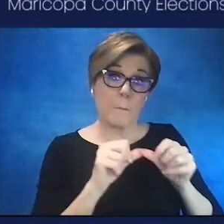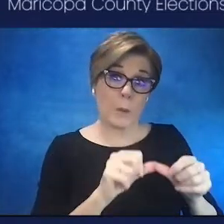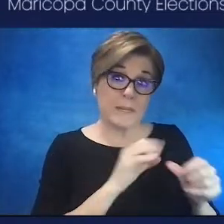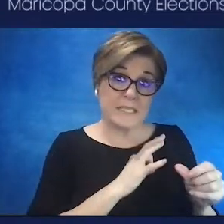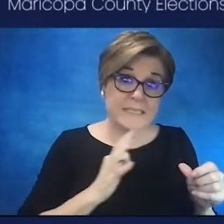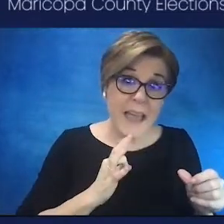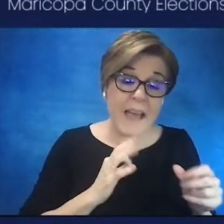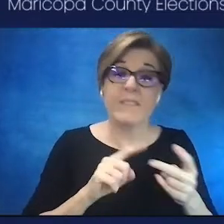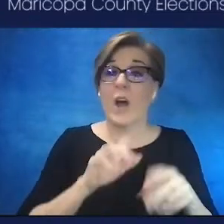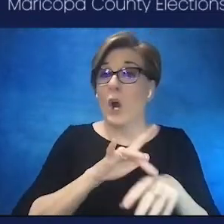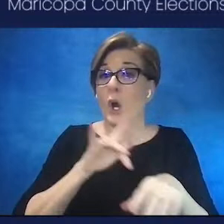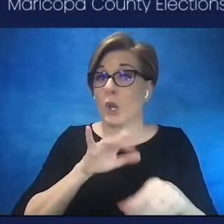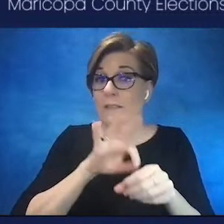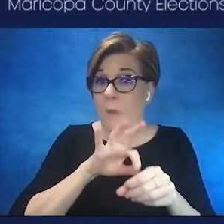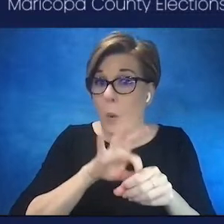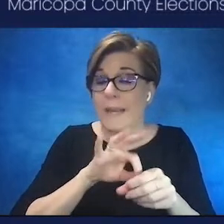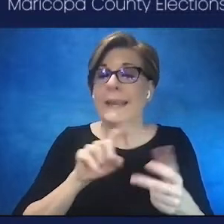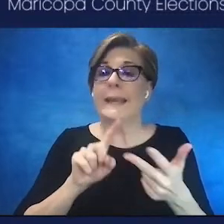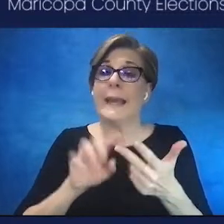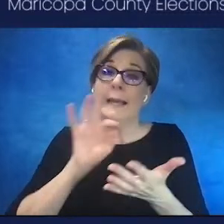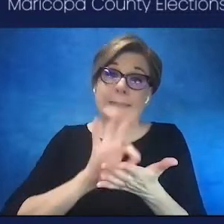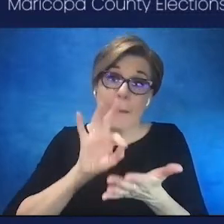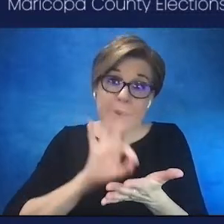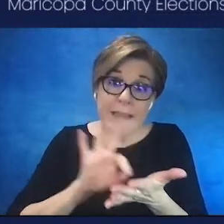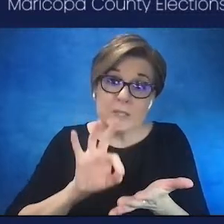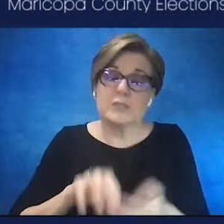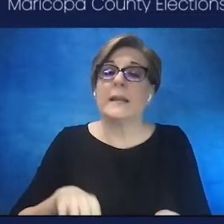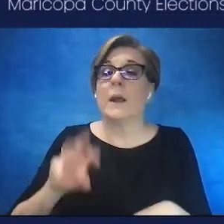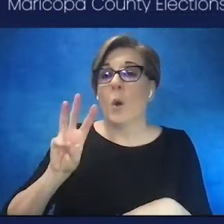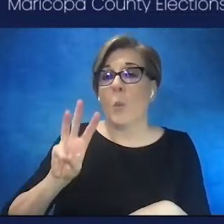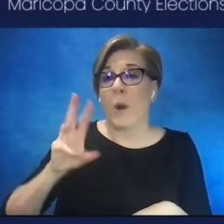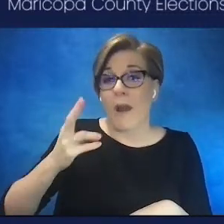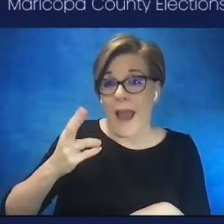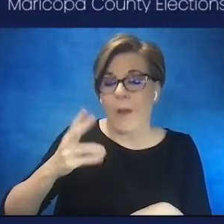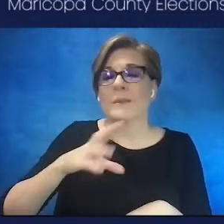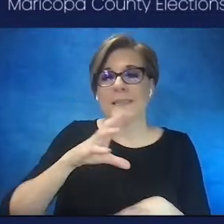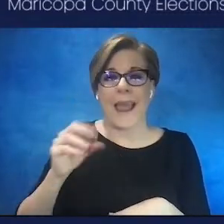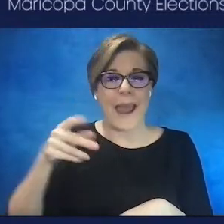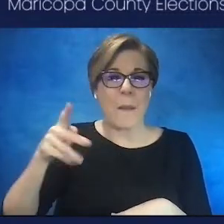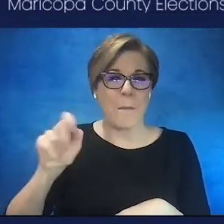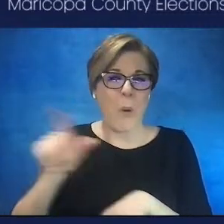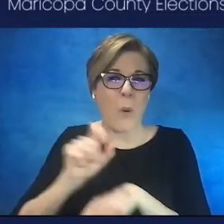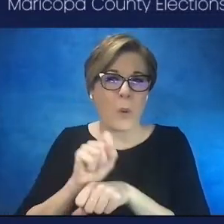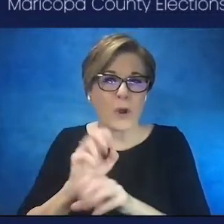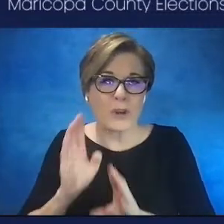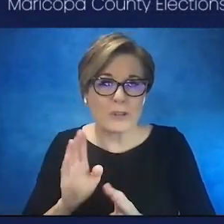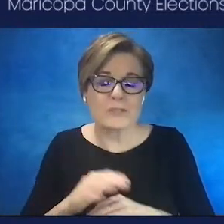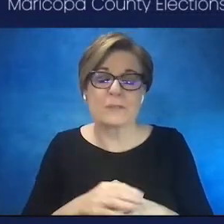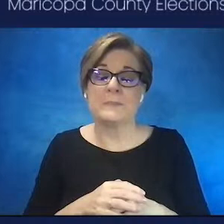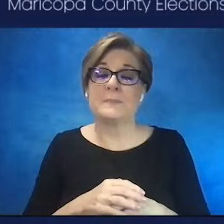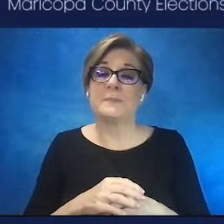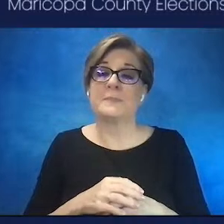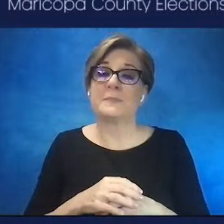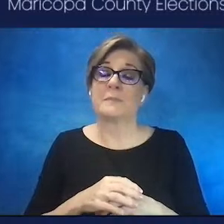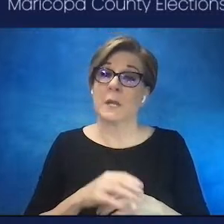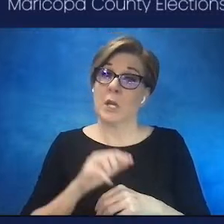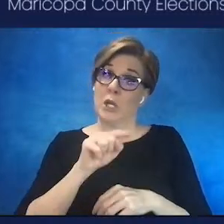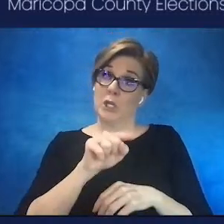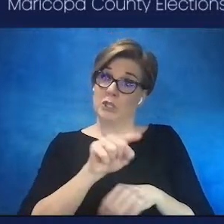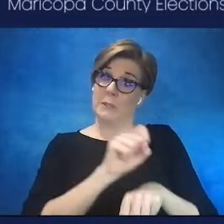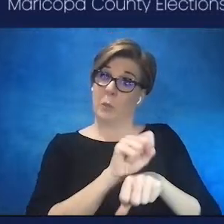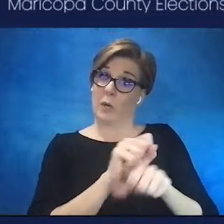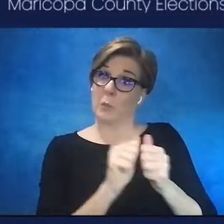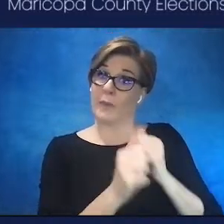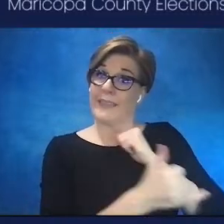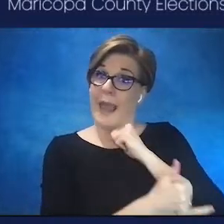permanent staff, early voting and tabulation, warehouse, and poll worker positions. And in addition to her experience